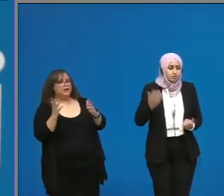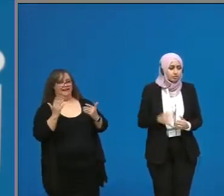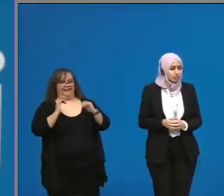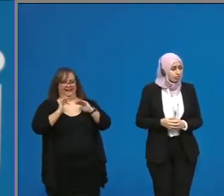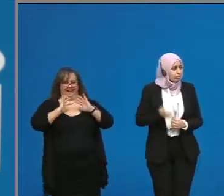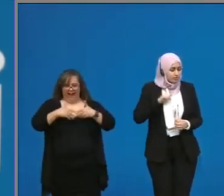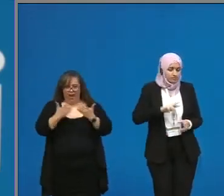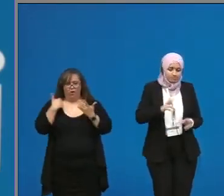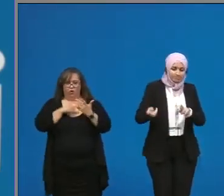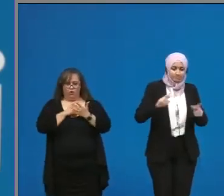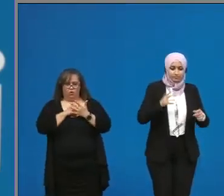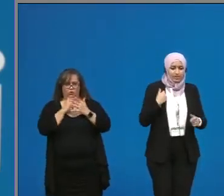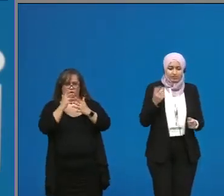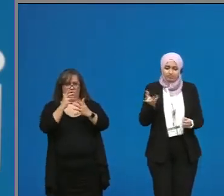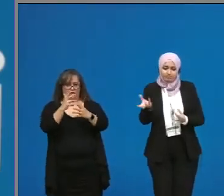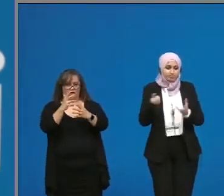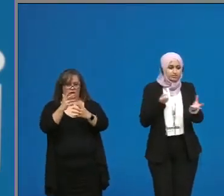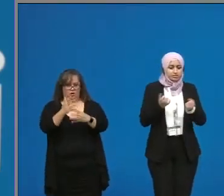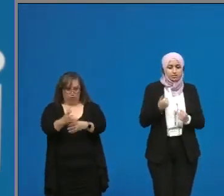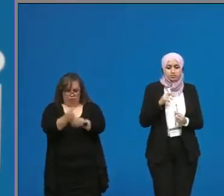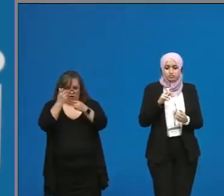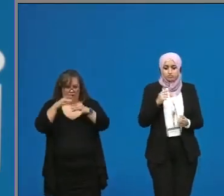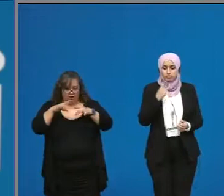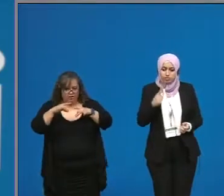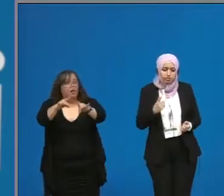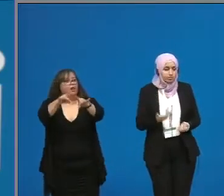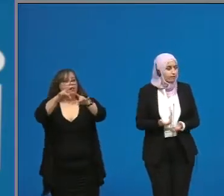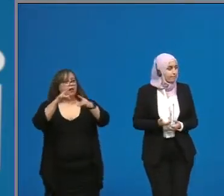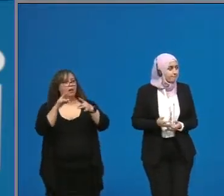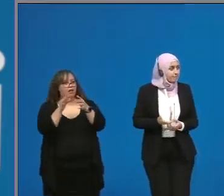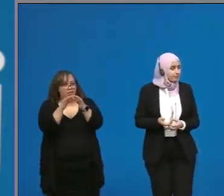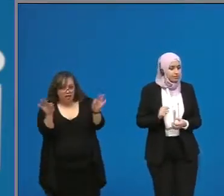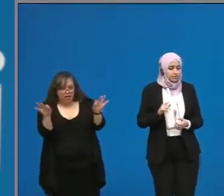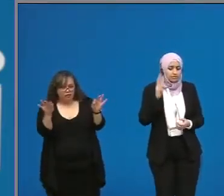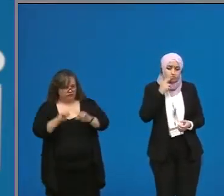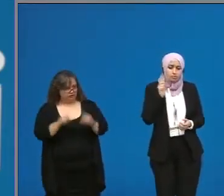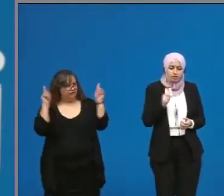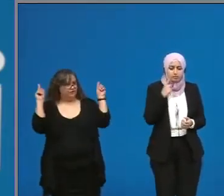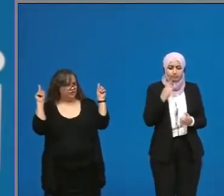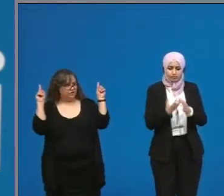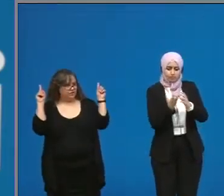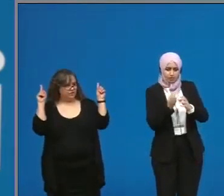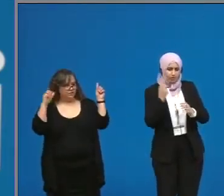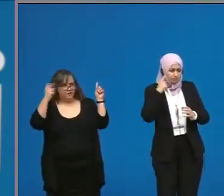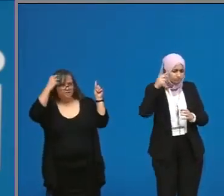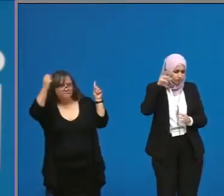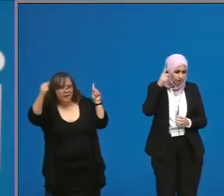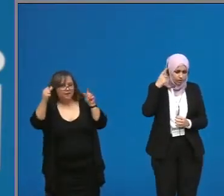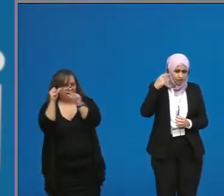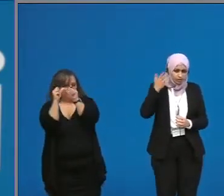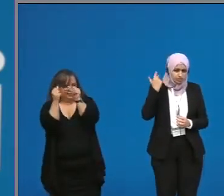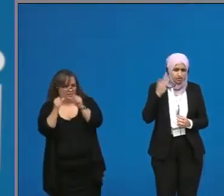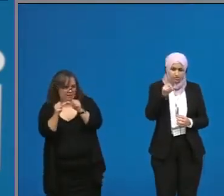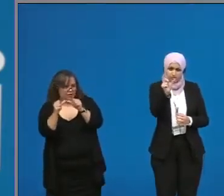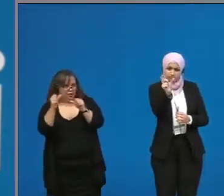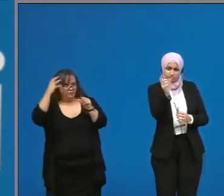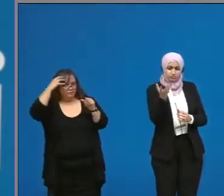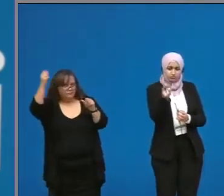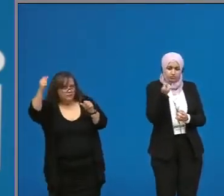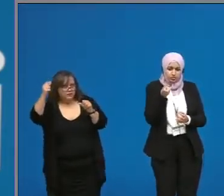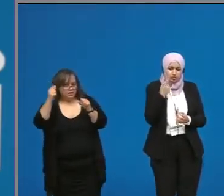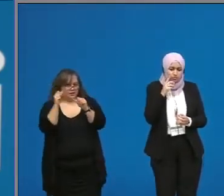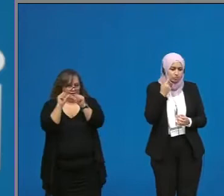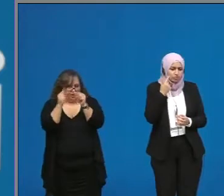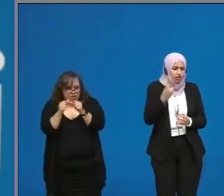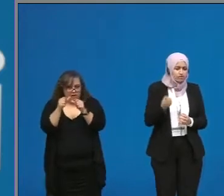language. Deaf people have to memorize perhaps the shape of the letter and the shape of the word. So we have to take this into consideration.